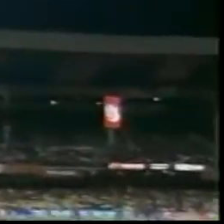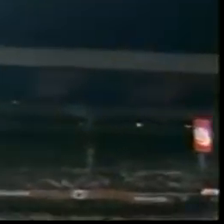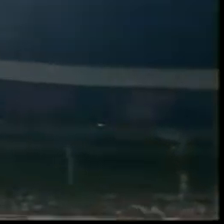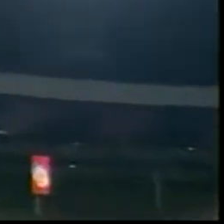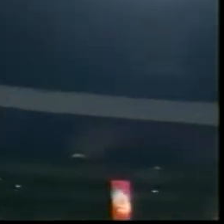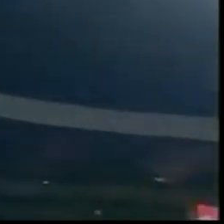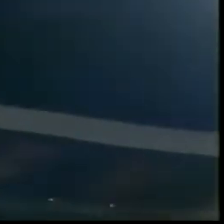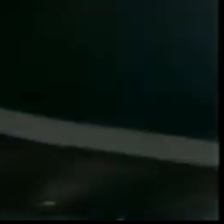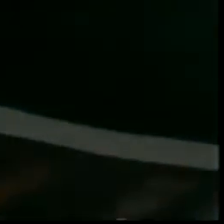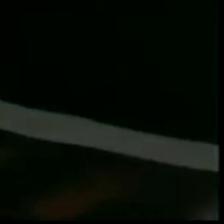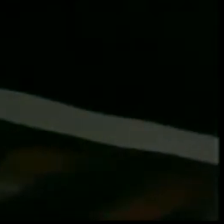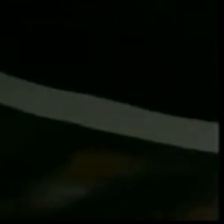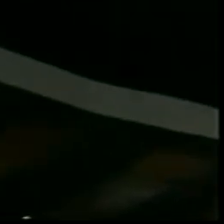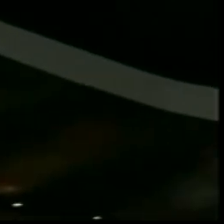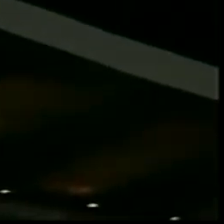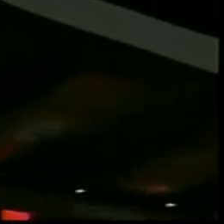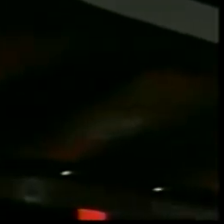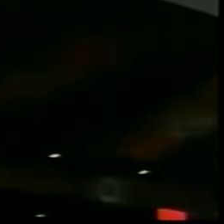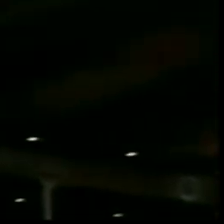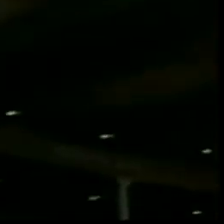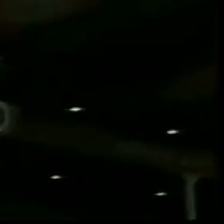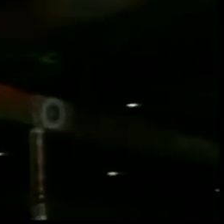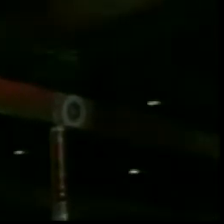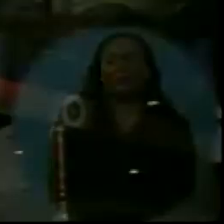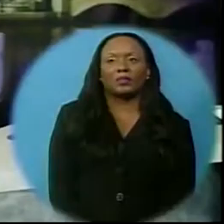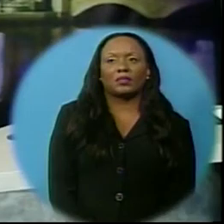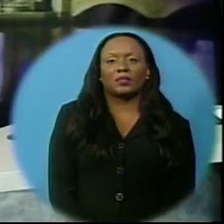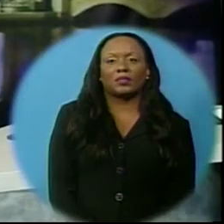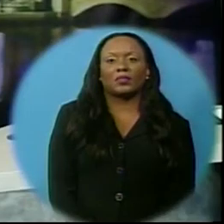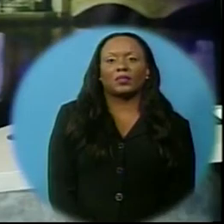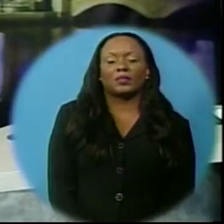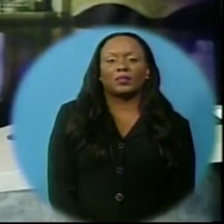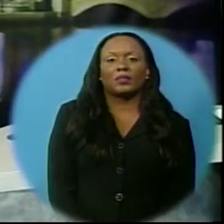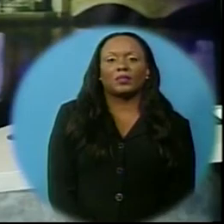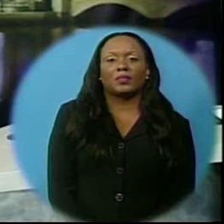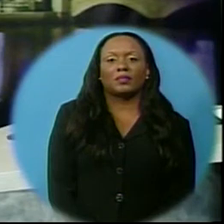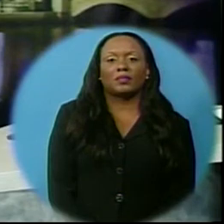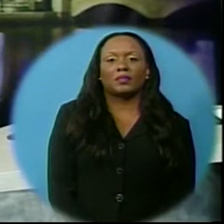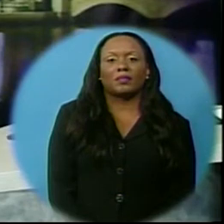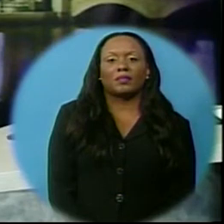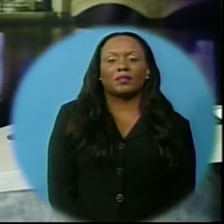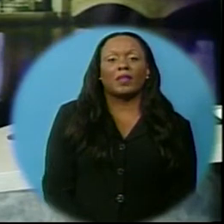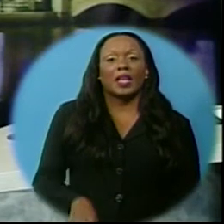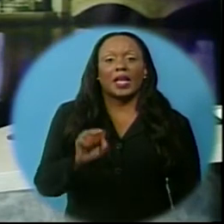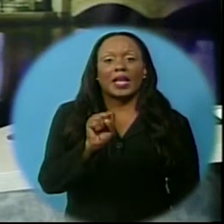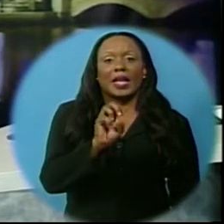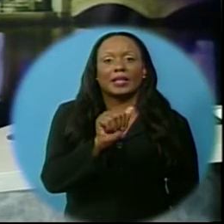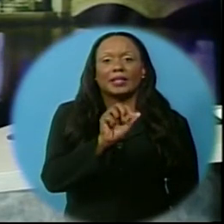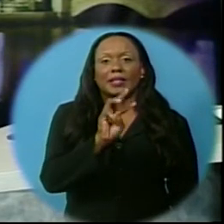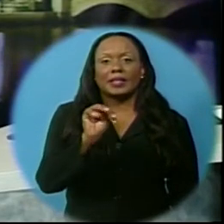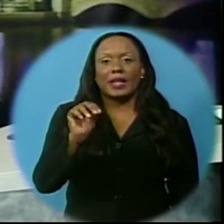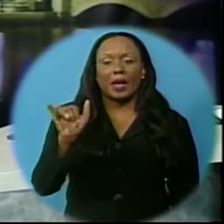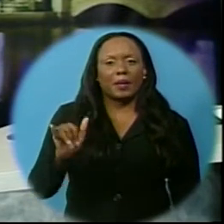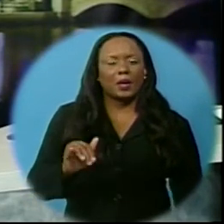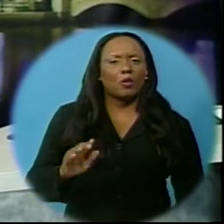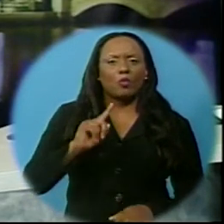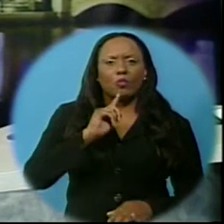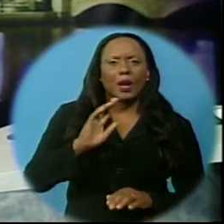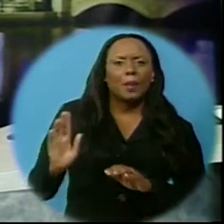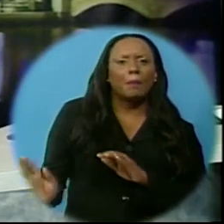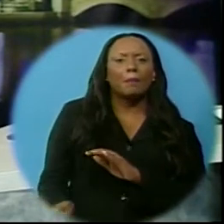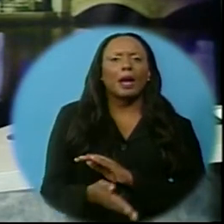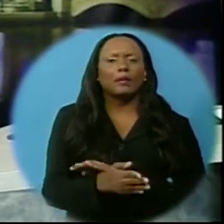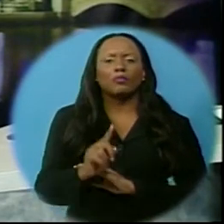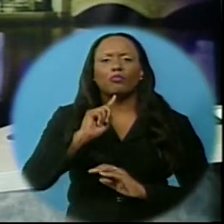then slated to rejoin the West Indies for their training camp ahead of the 2015 World Cup. Sammy's batting at the death has made him